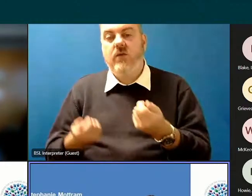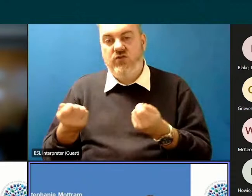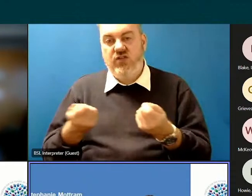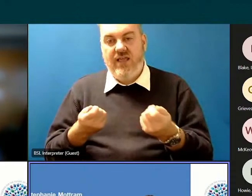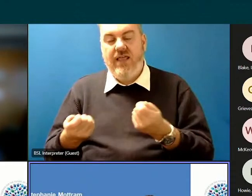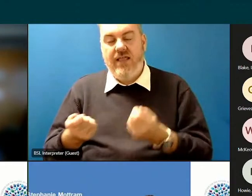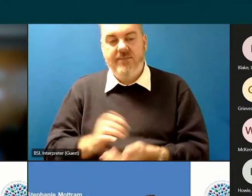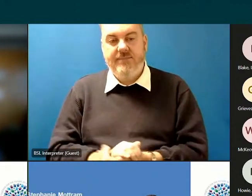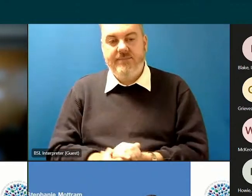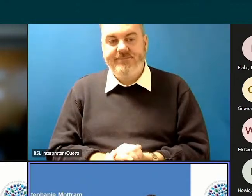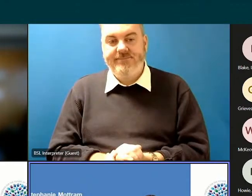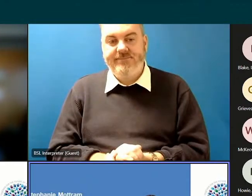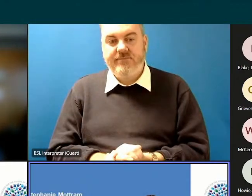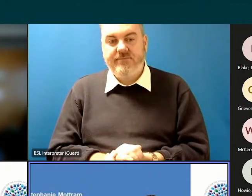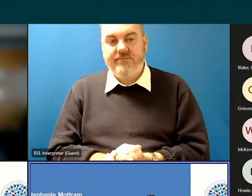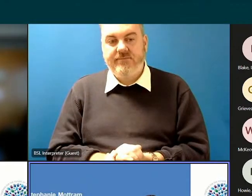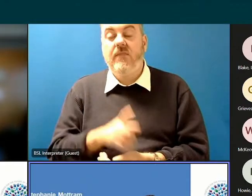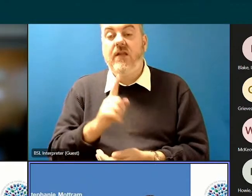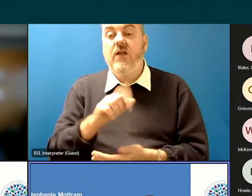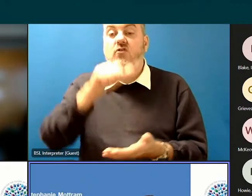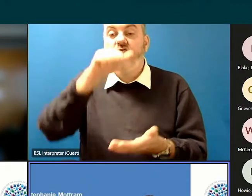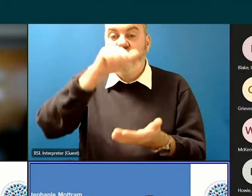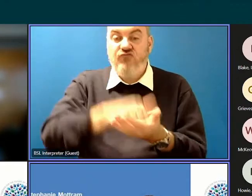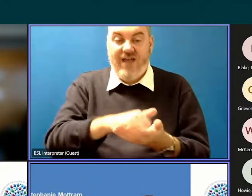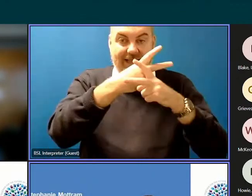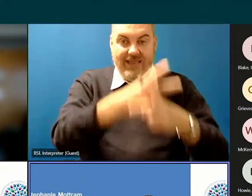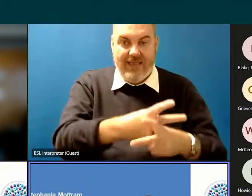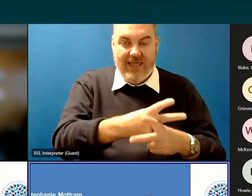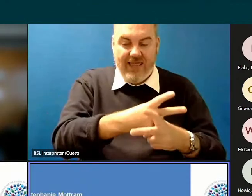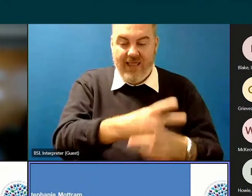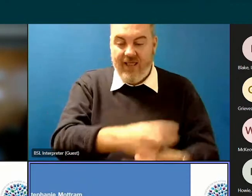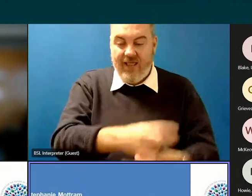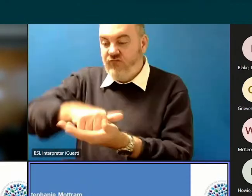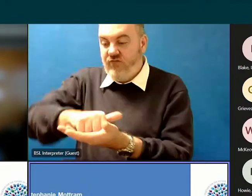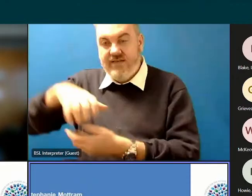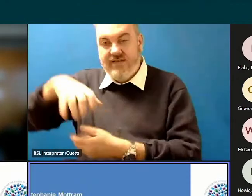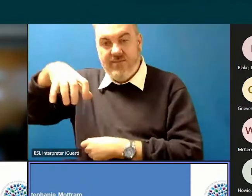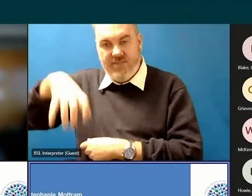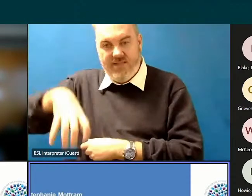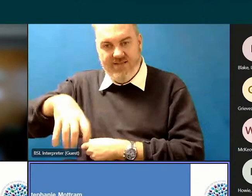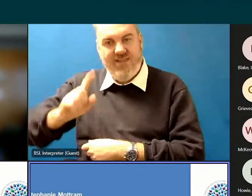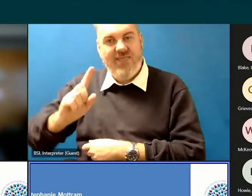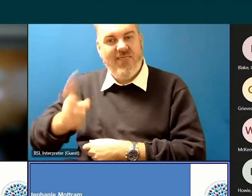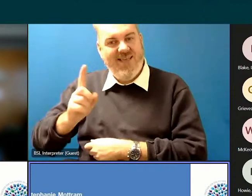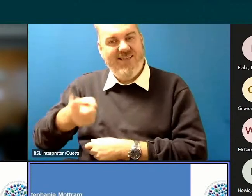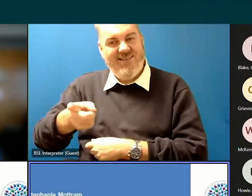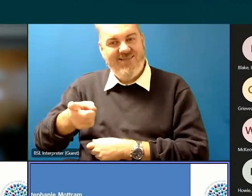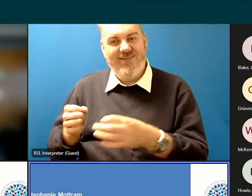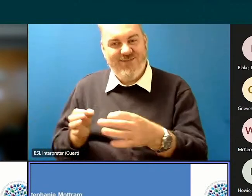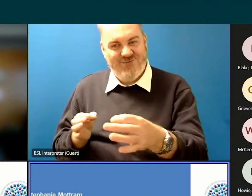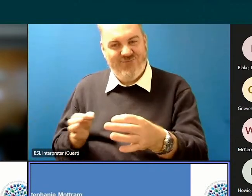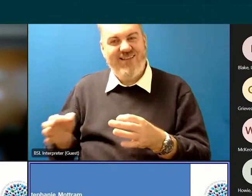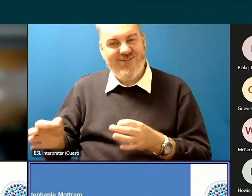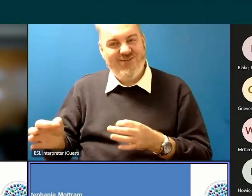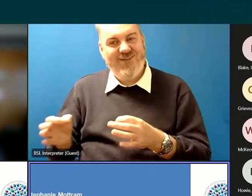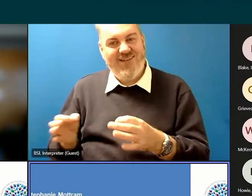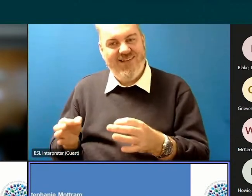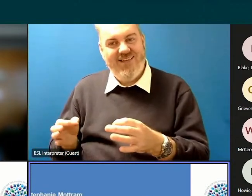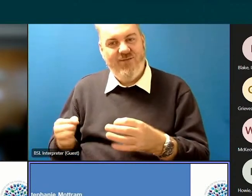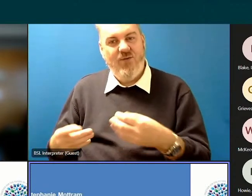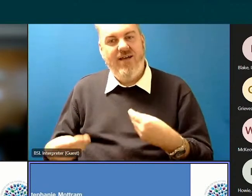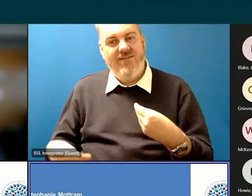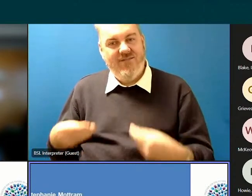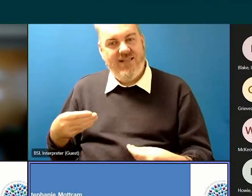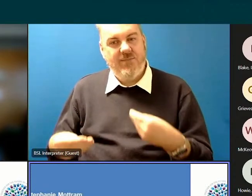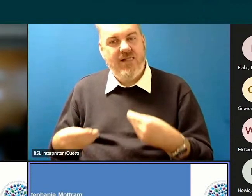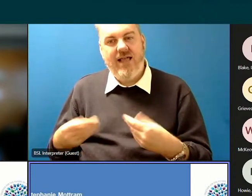So, right care, right place, which is the strategy for our flexible bed, intermediate